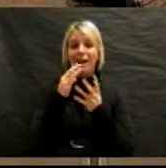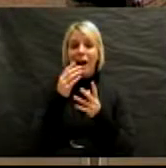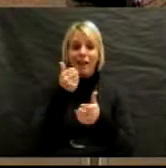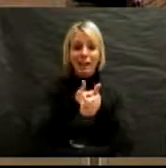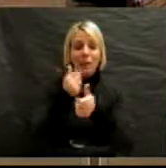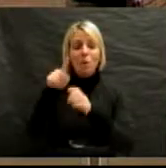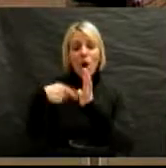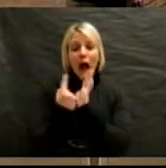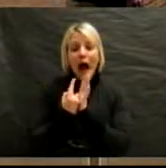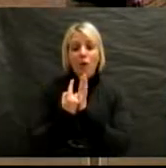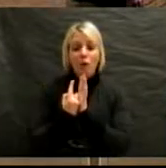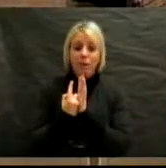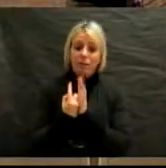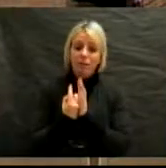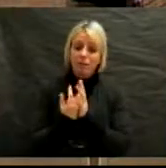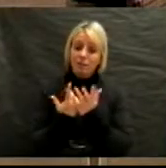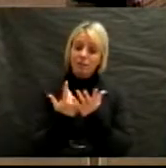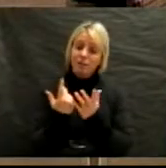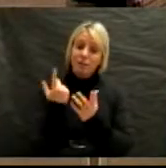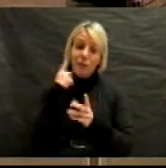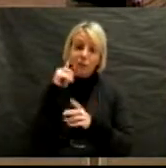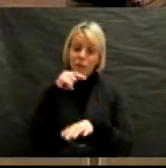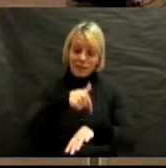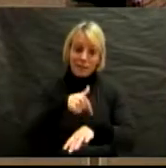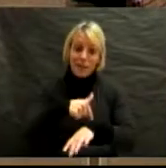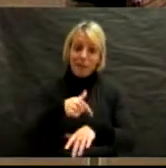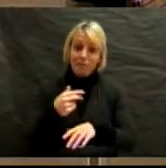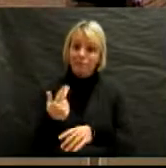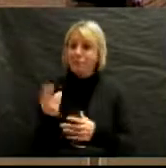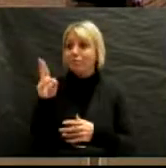The reward becomes intrinsic, not extrinsic.